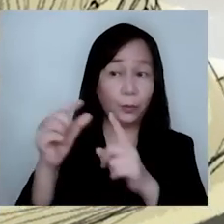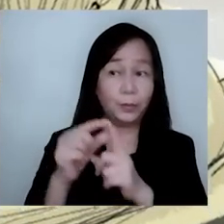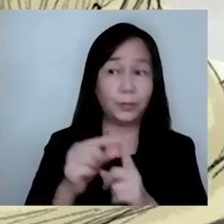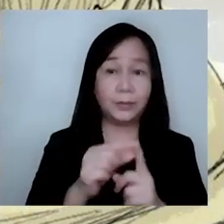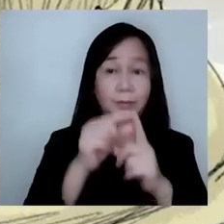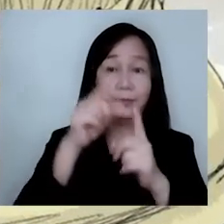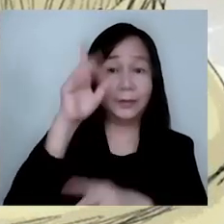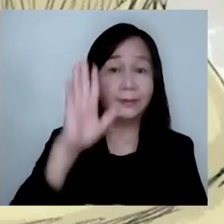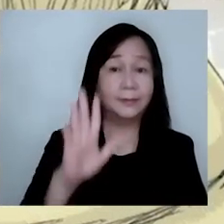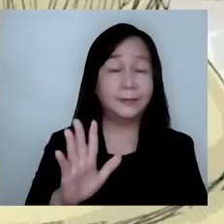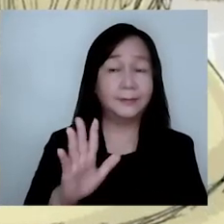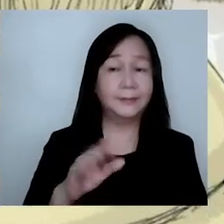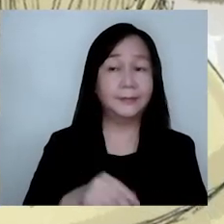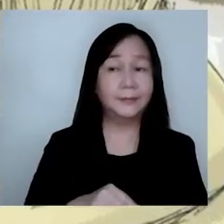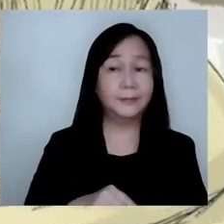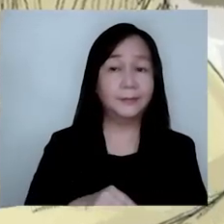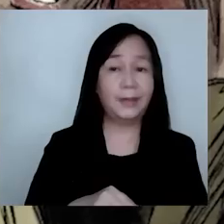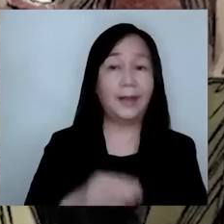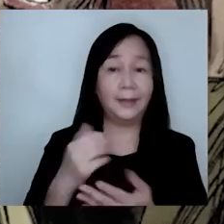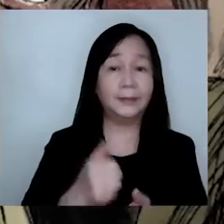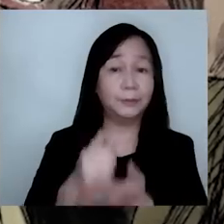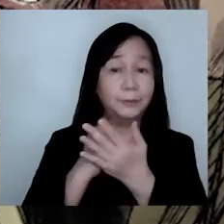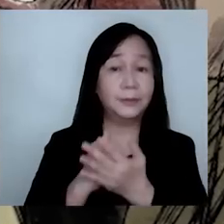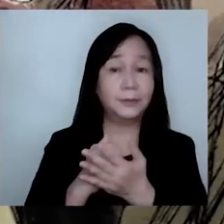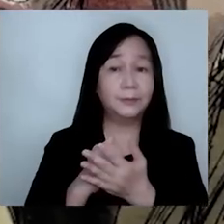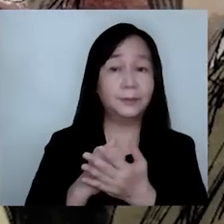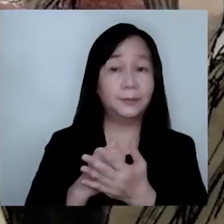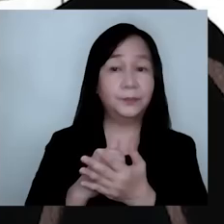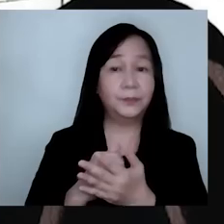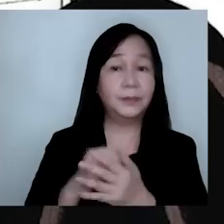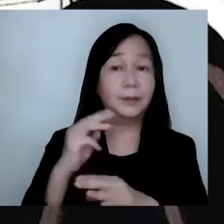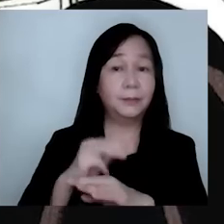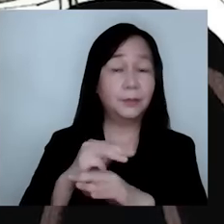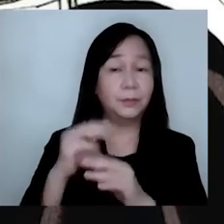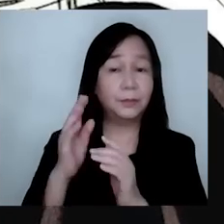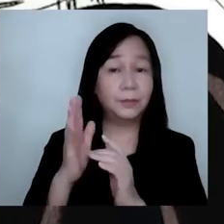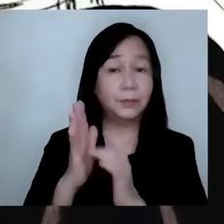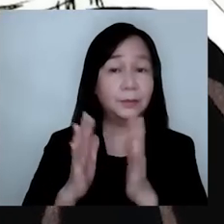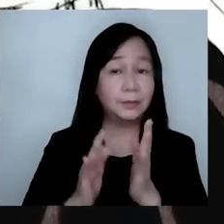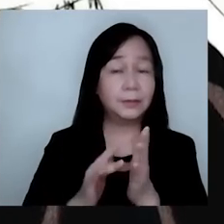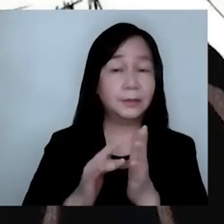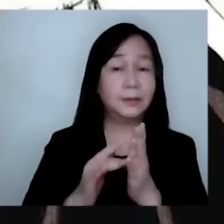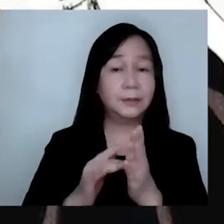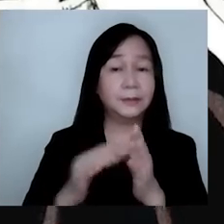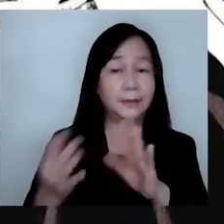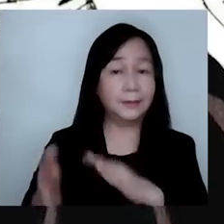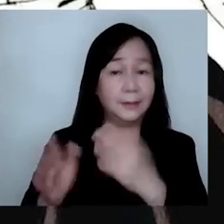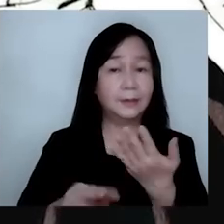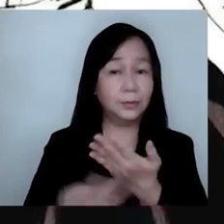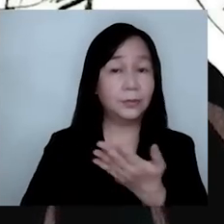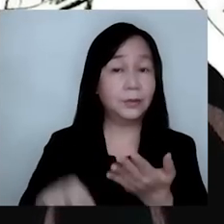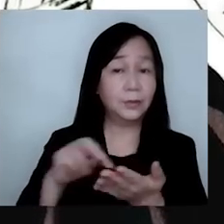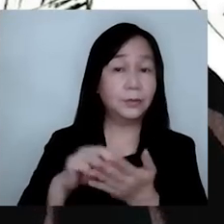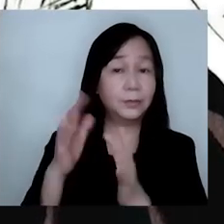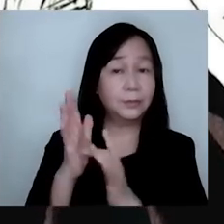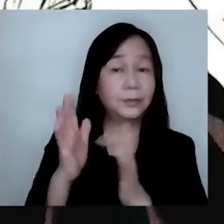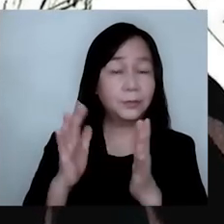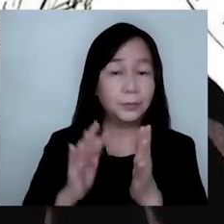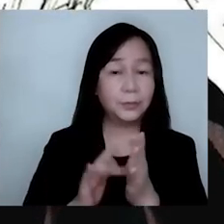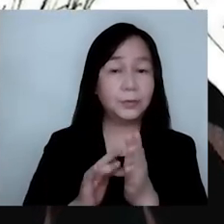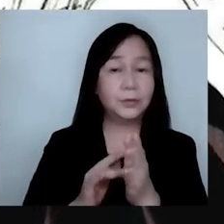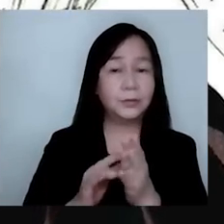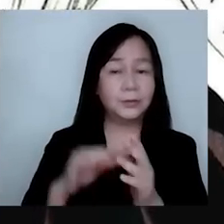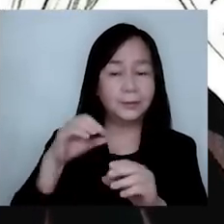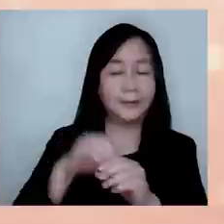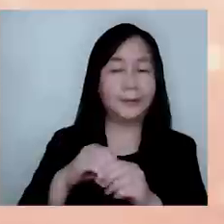view the ministry of Jesus the death of Jesus and the resurrection of Jesus from a faith